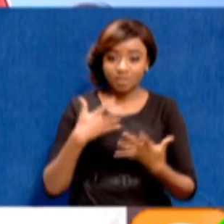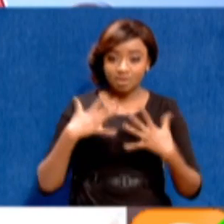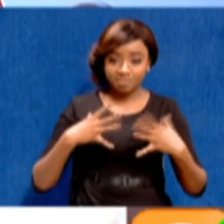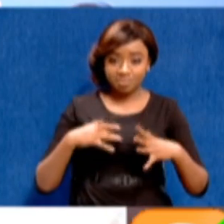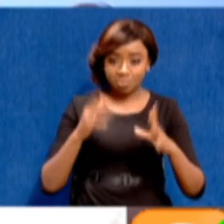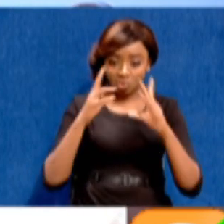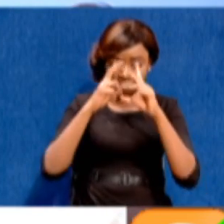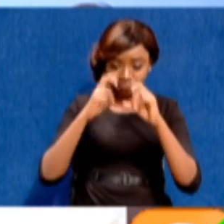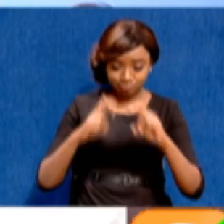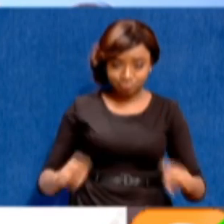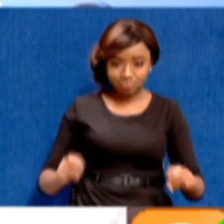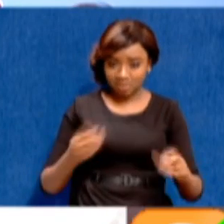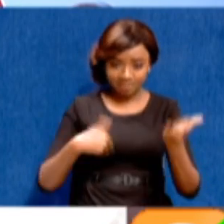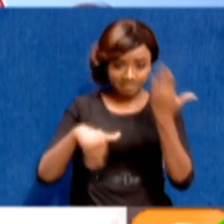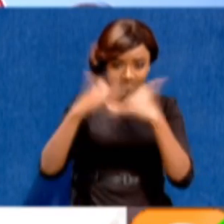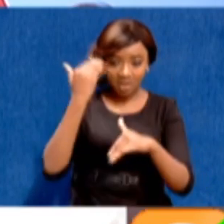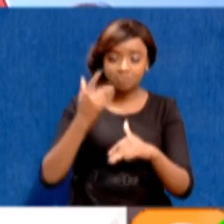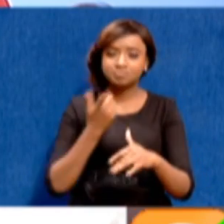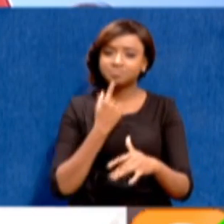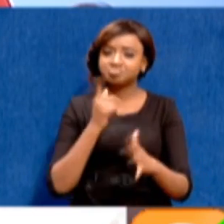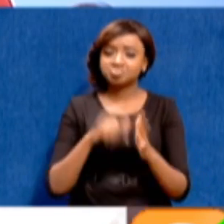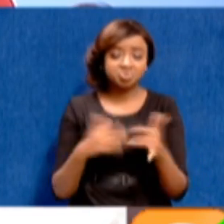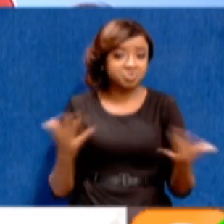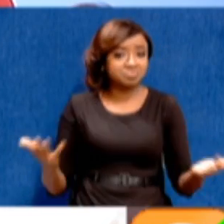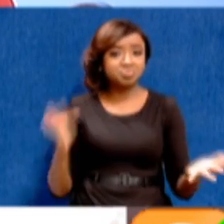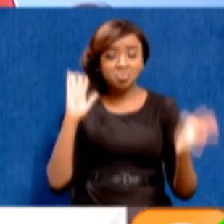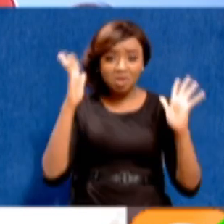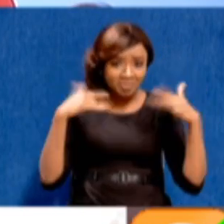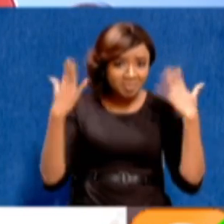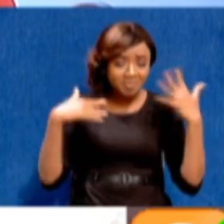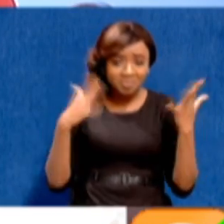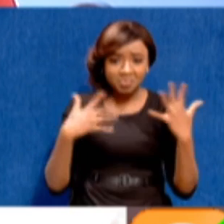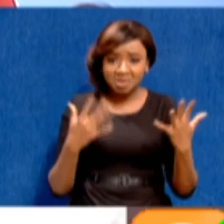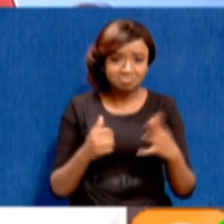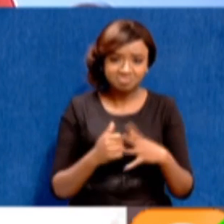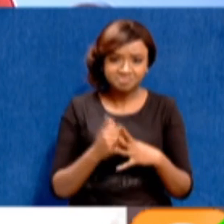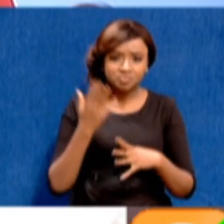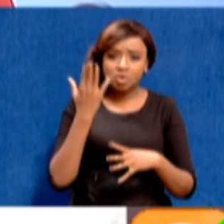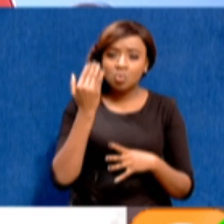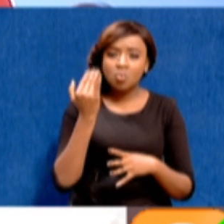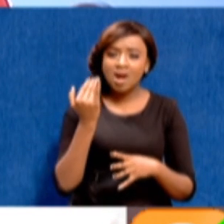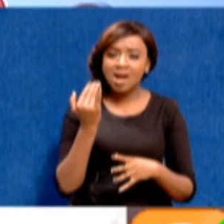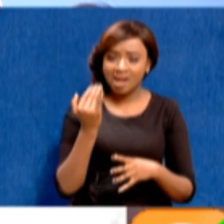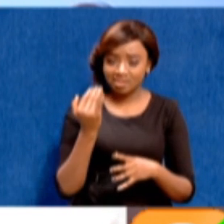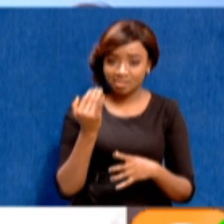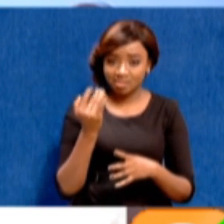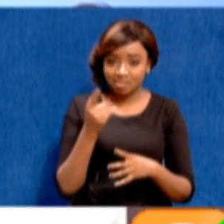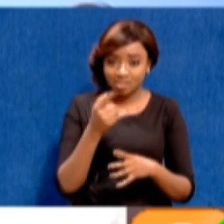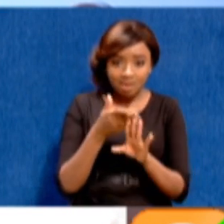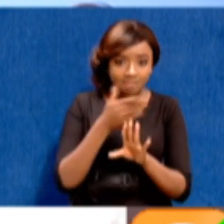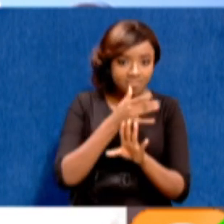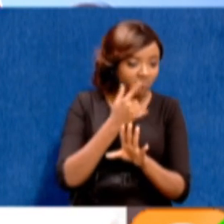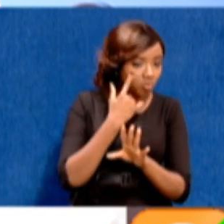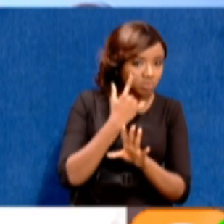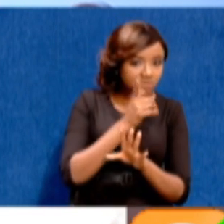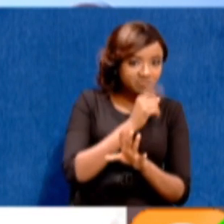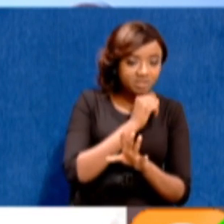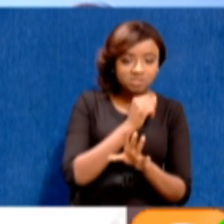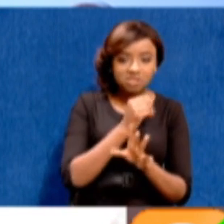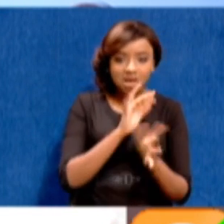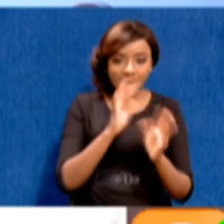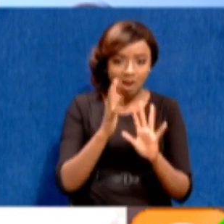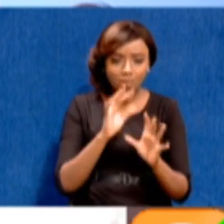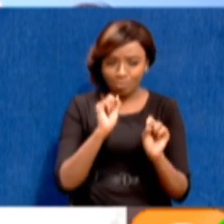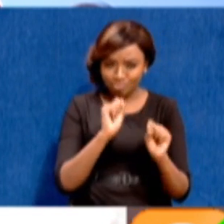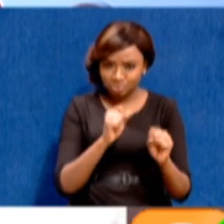Scientists are telling the world that there is no cause for alarm following the suspension of the human trials on a